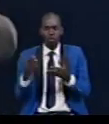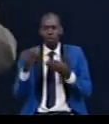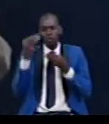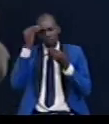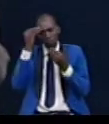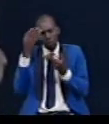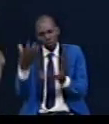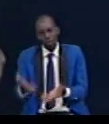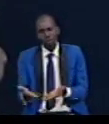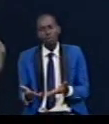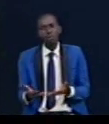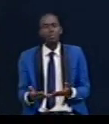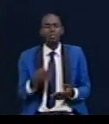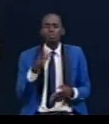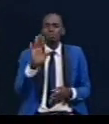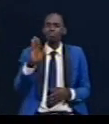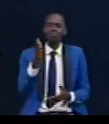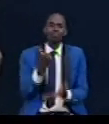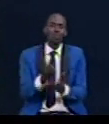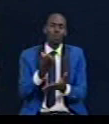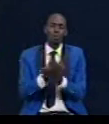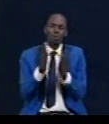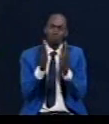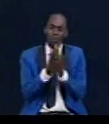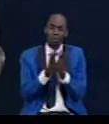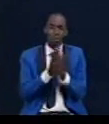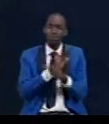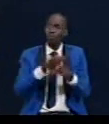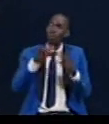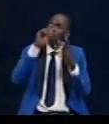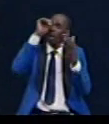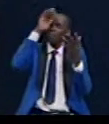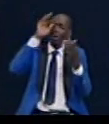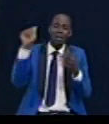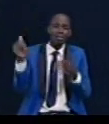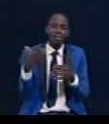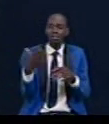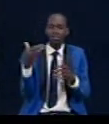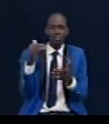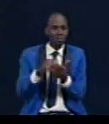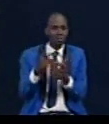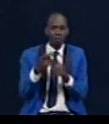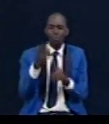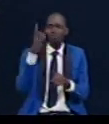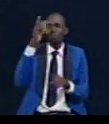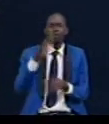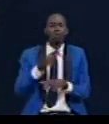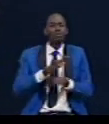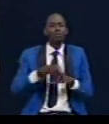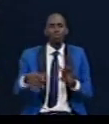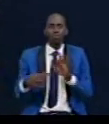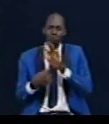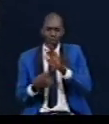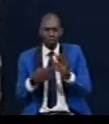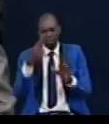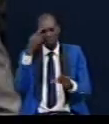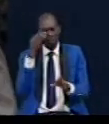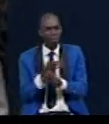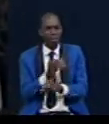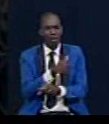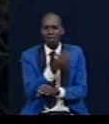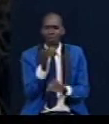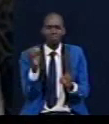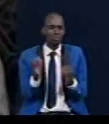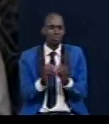pray anymore, don't expect anymore, and don't have faith anymore,